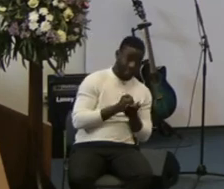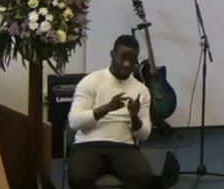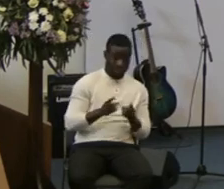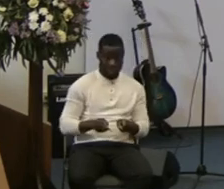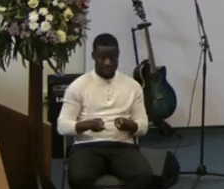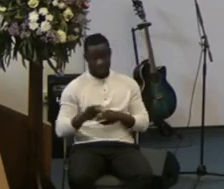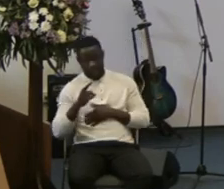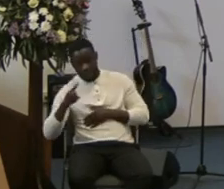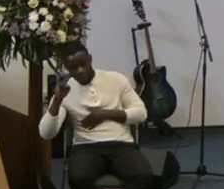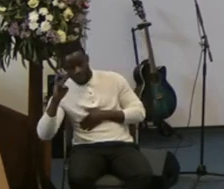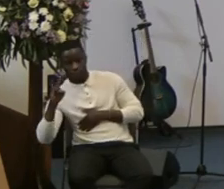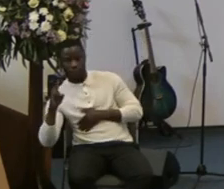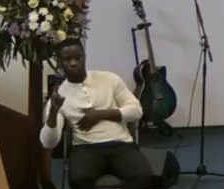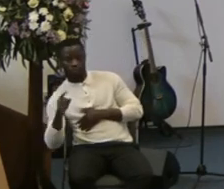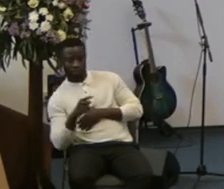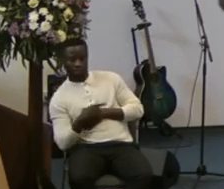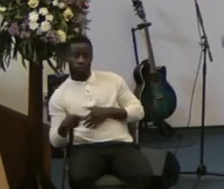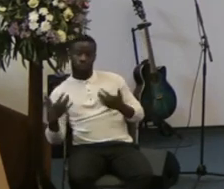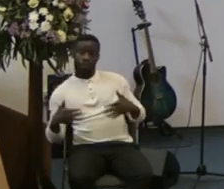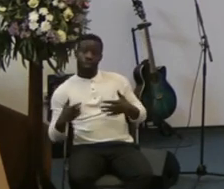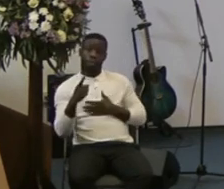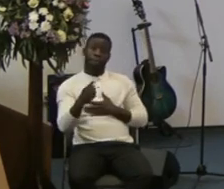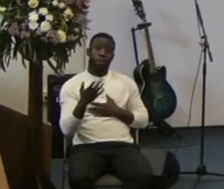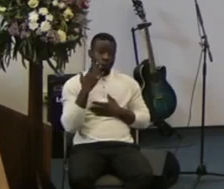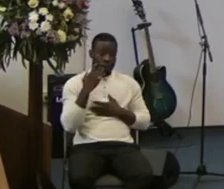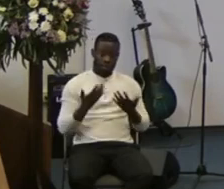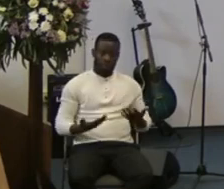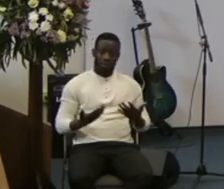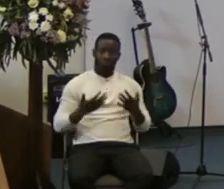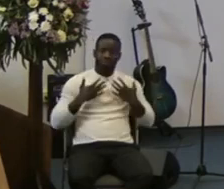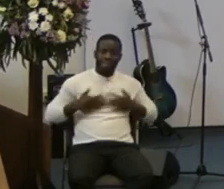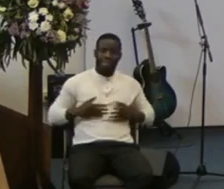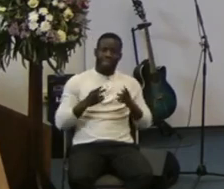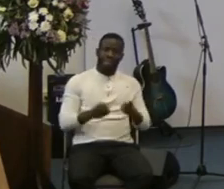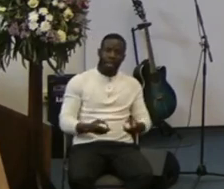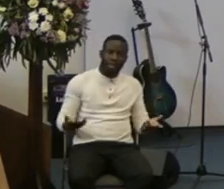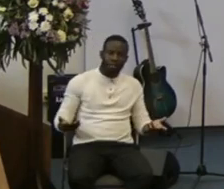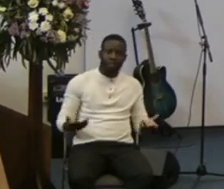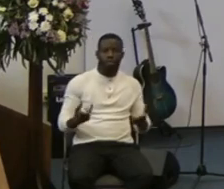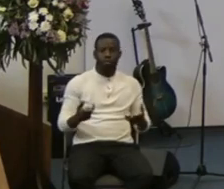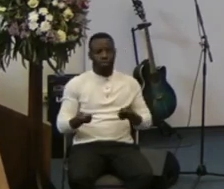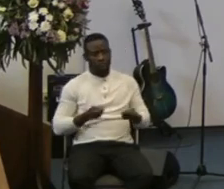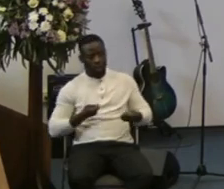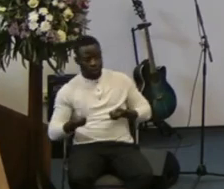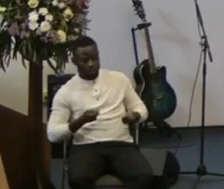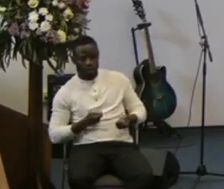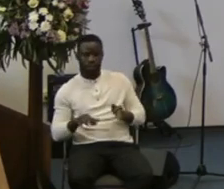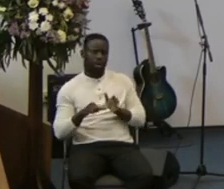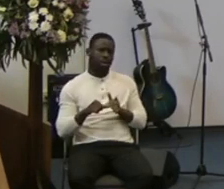hell. And that is wonderful, but when you've got someone who's physically dying or struggling,